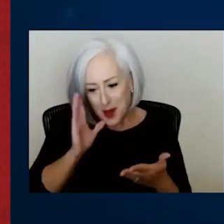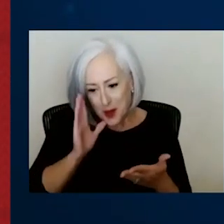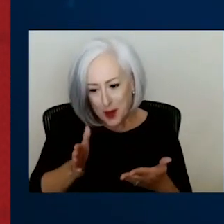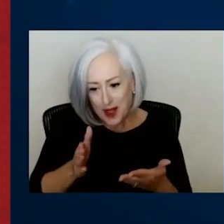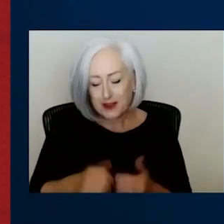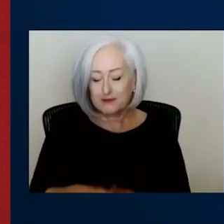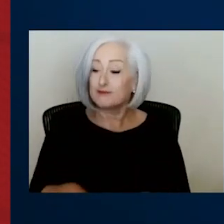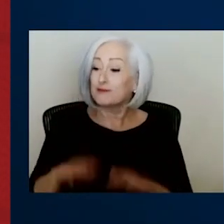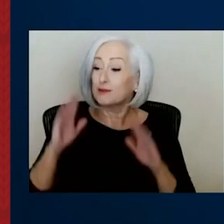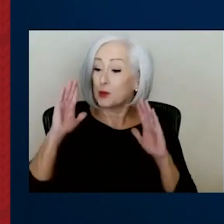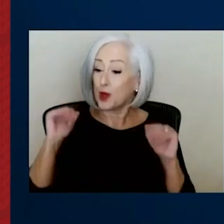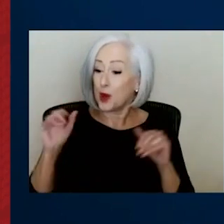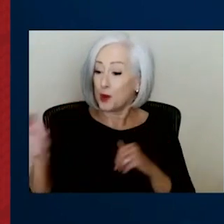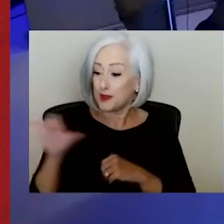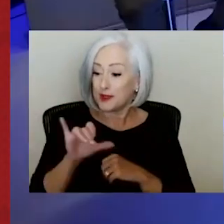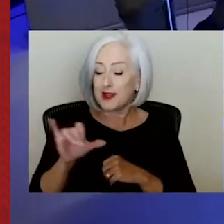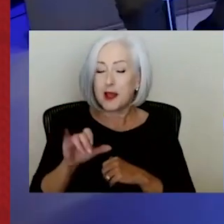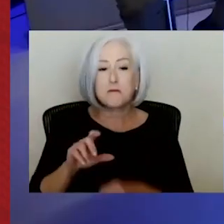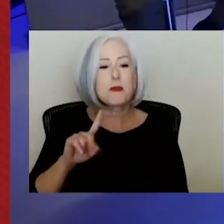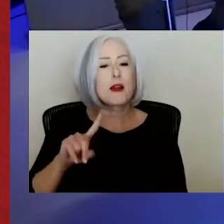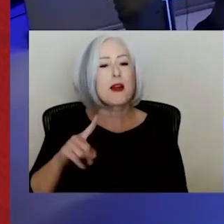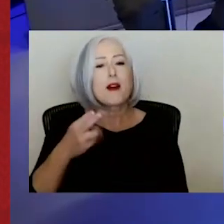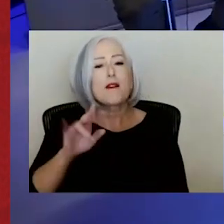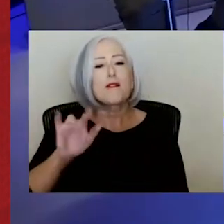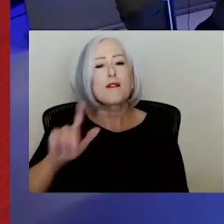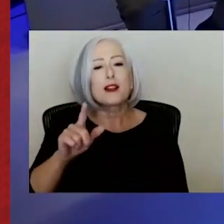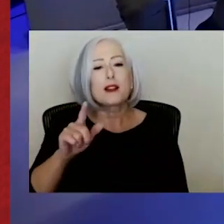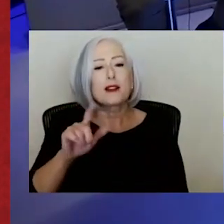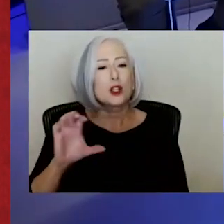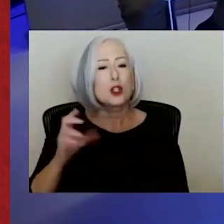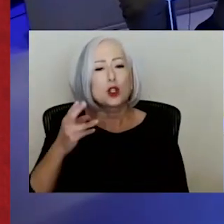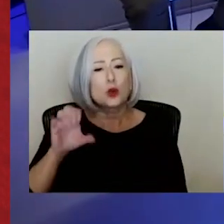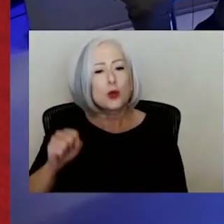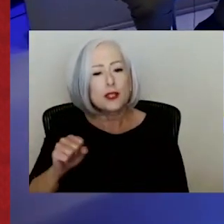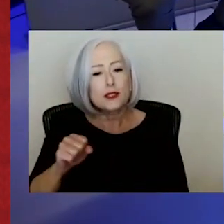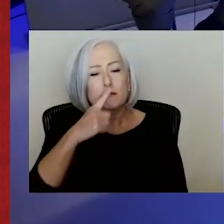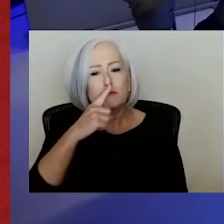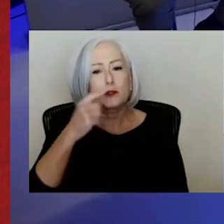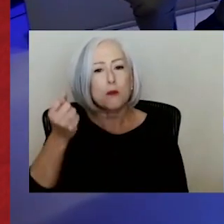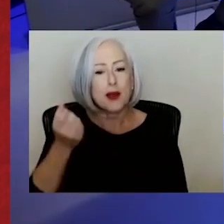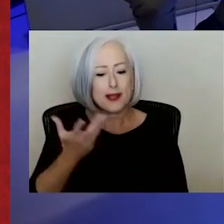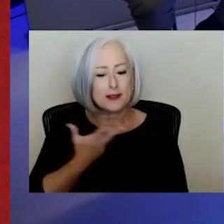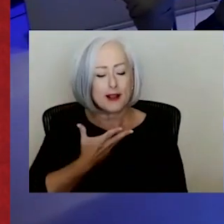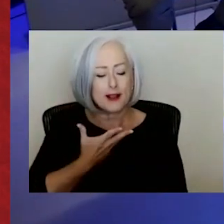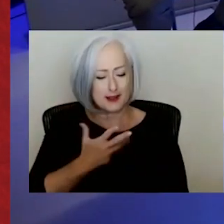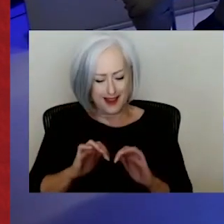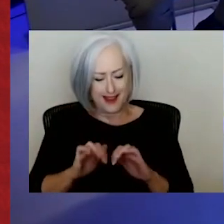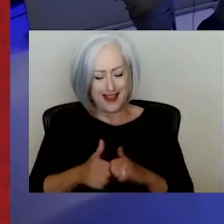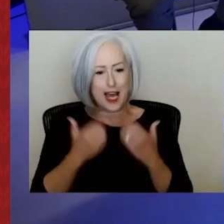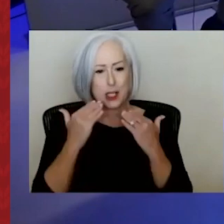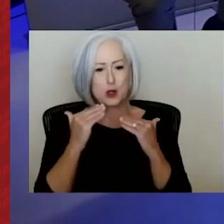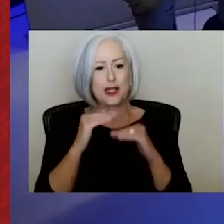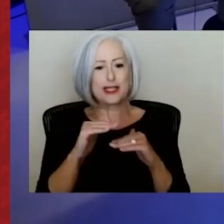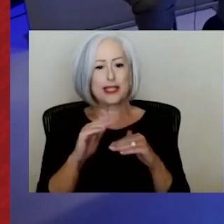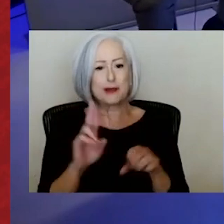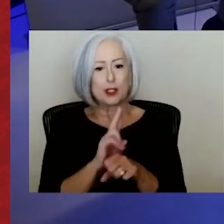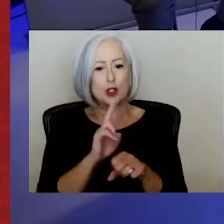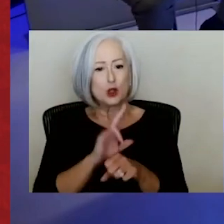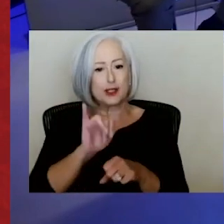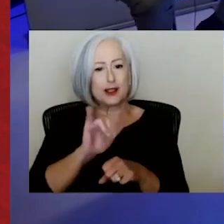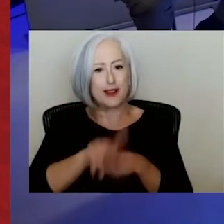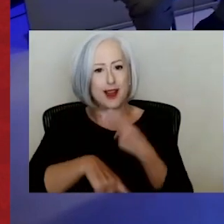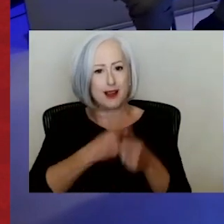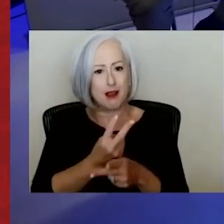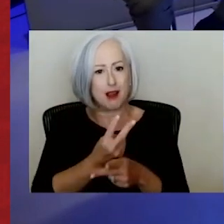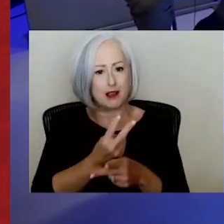So, Phil, talk to us a little bit, and Chris, what have we done to limit the use of those drugs? How have you hit those conservation measures?